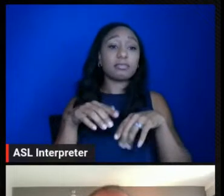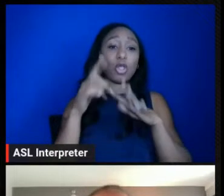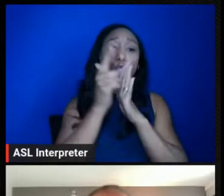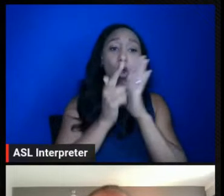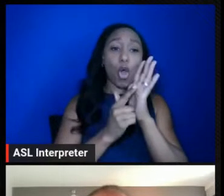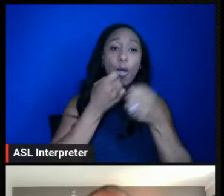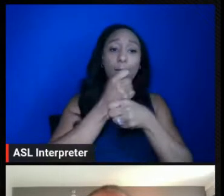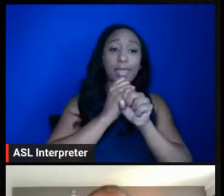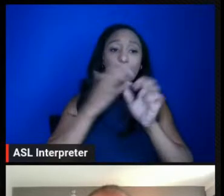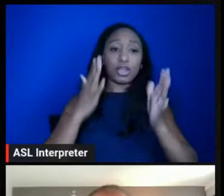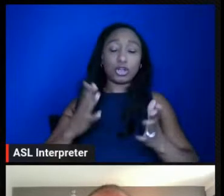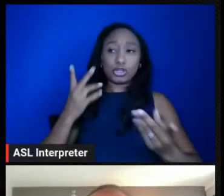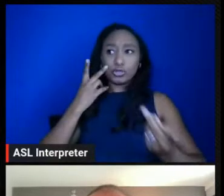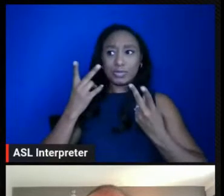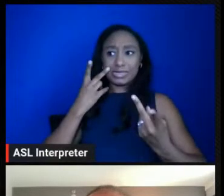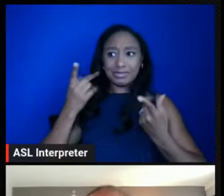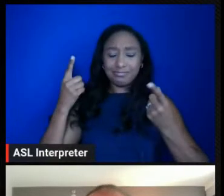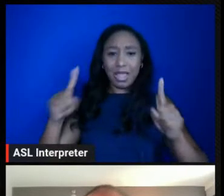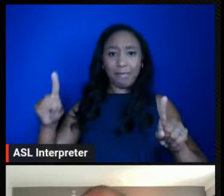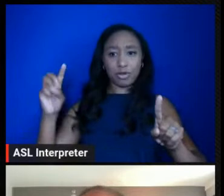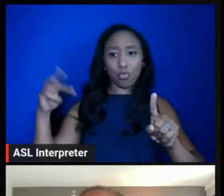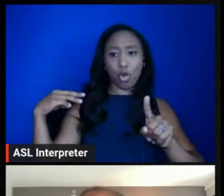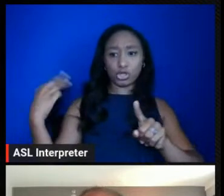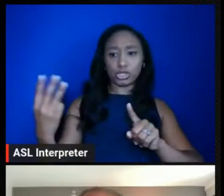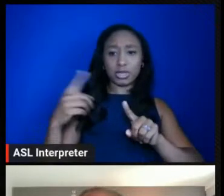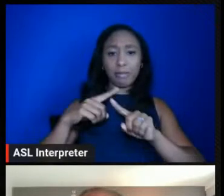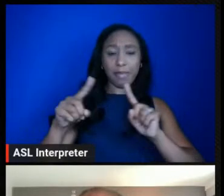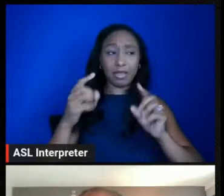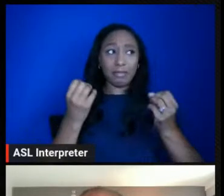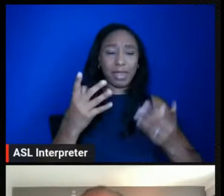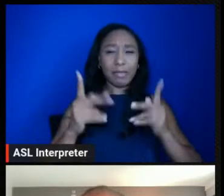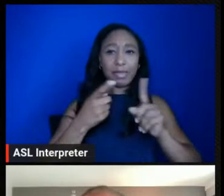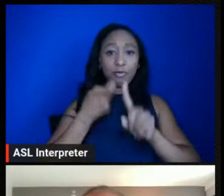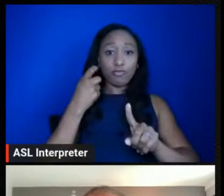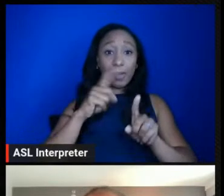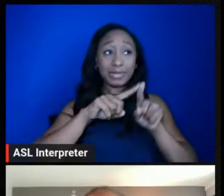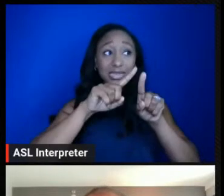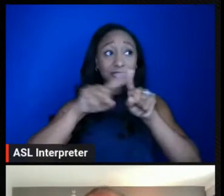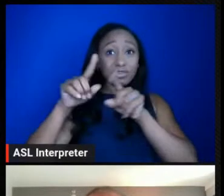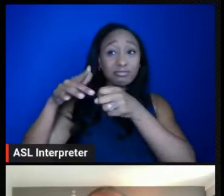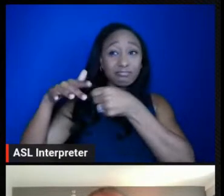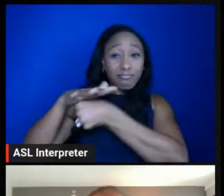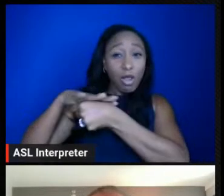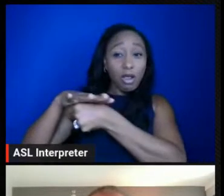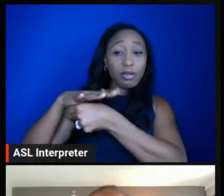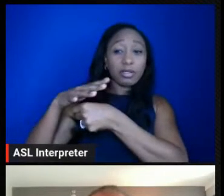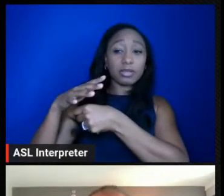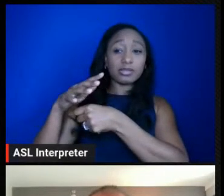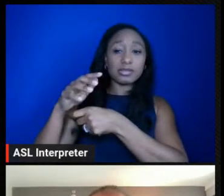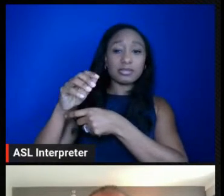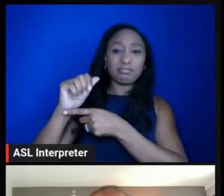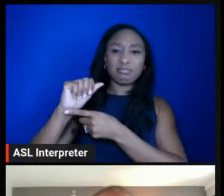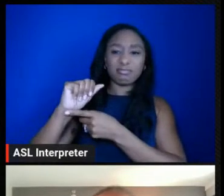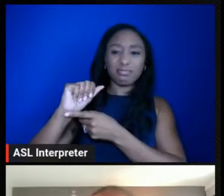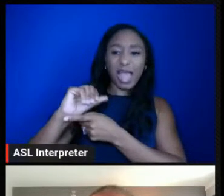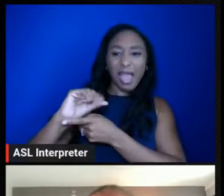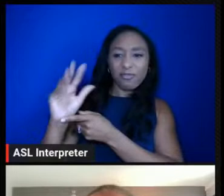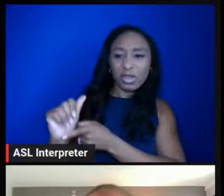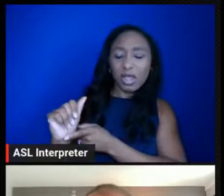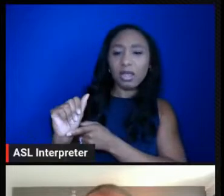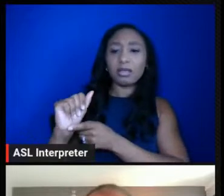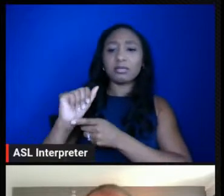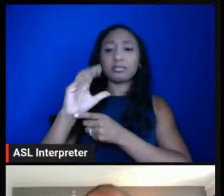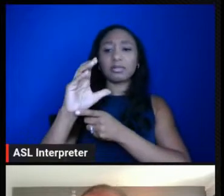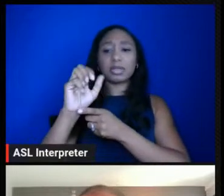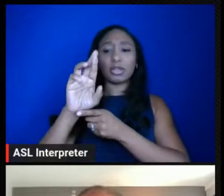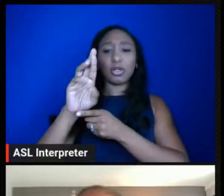legislation outlawing any further imports of black people from Africa or the Caribbean for the purposes